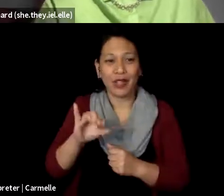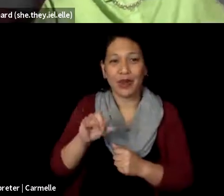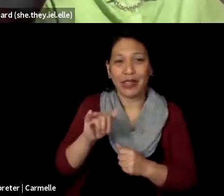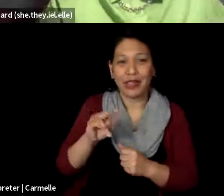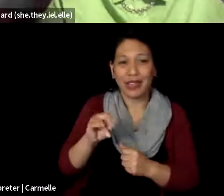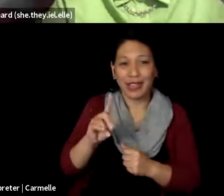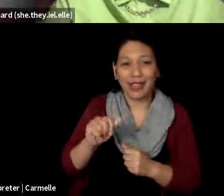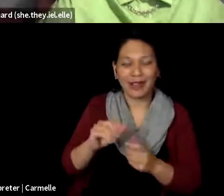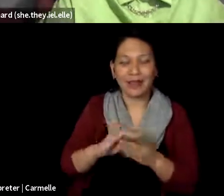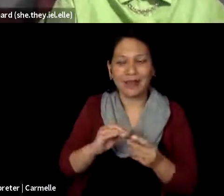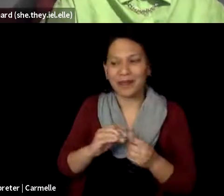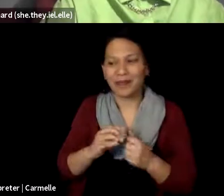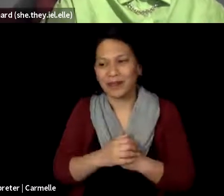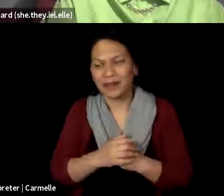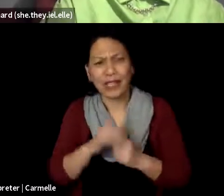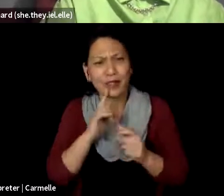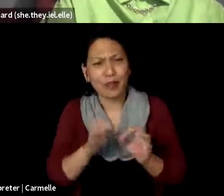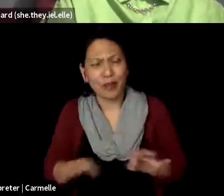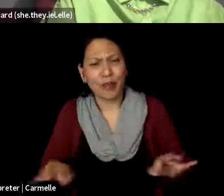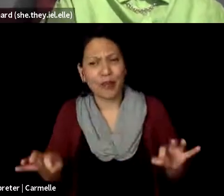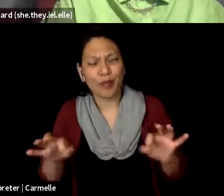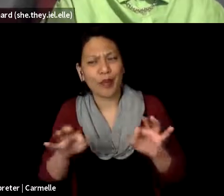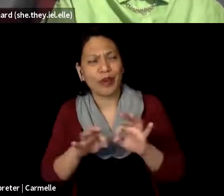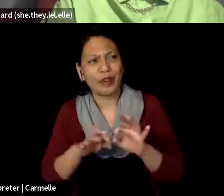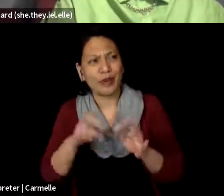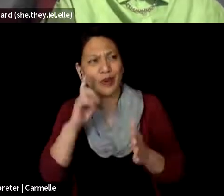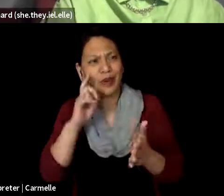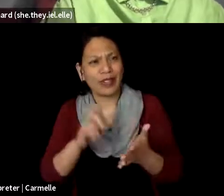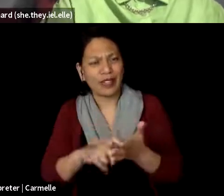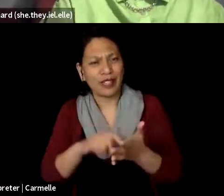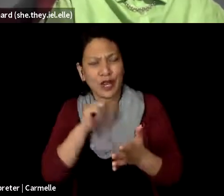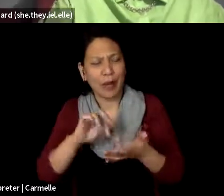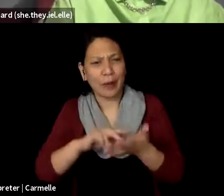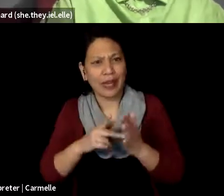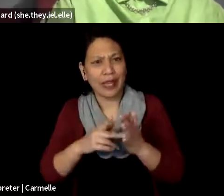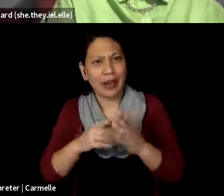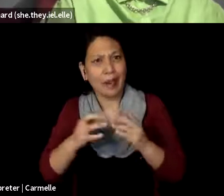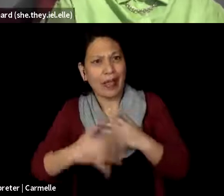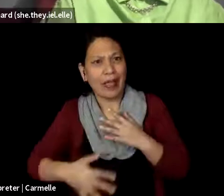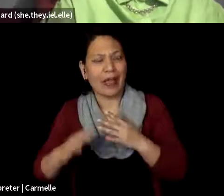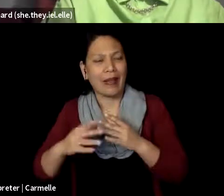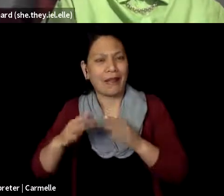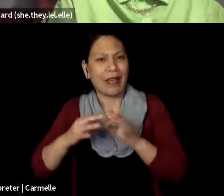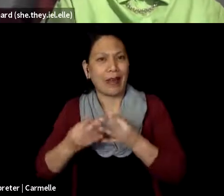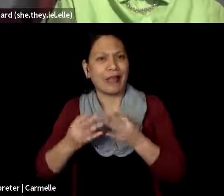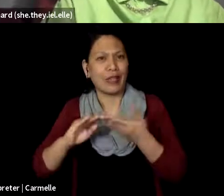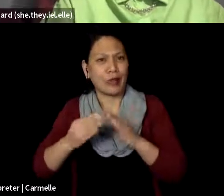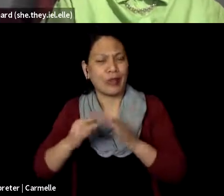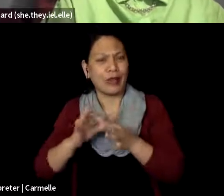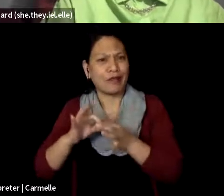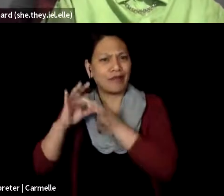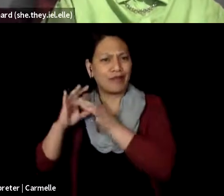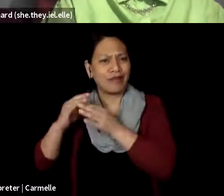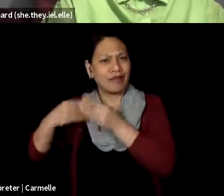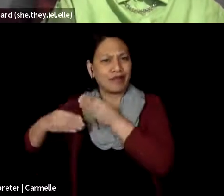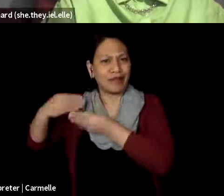that it's important, yeah, that to recognize that ancestors don't always mean blood ancestors, that ancestors mean community ancestors too,